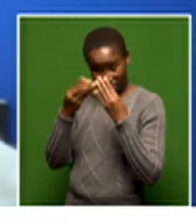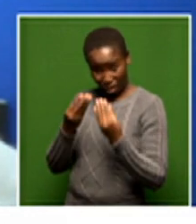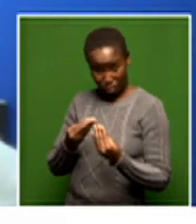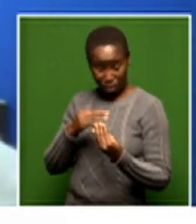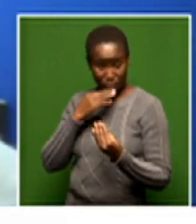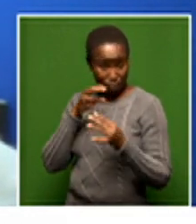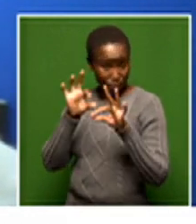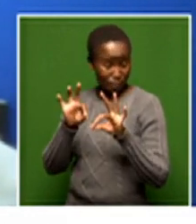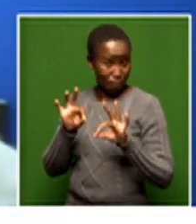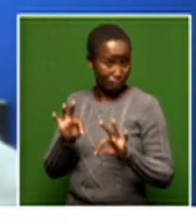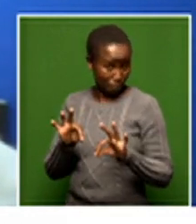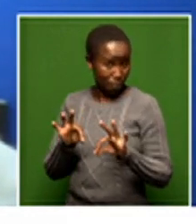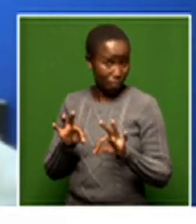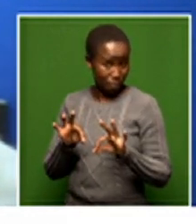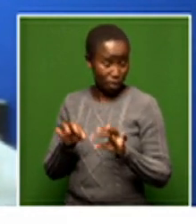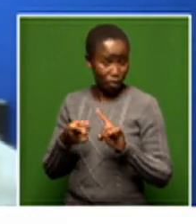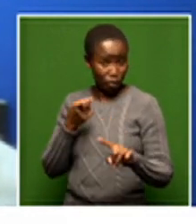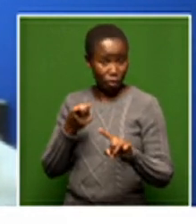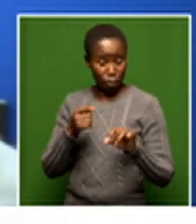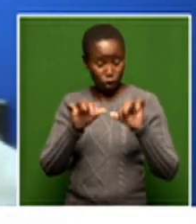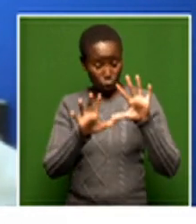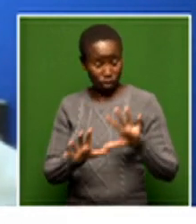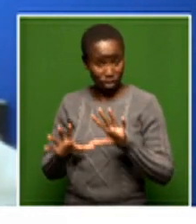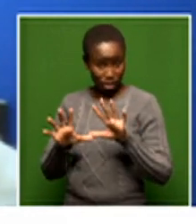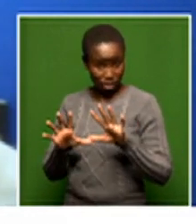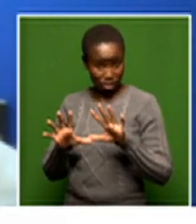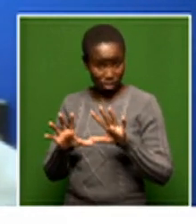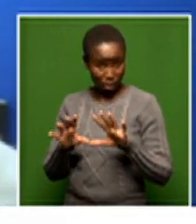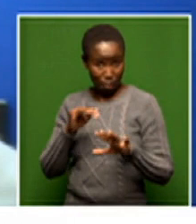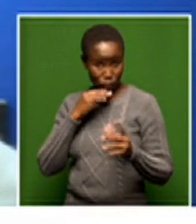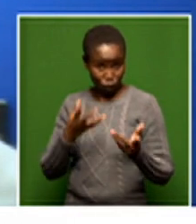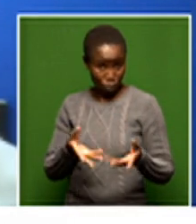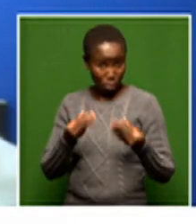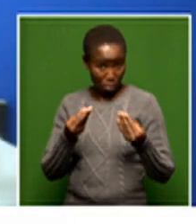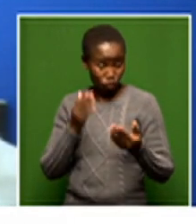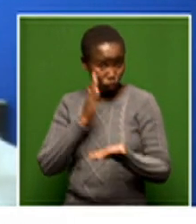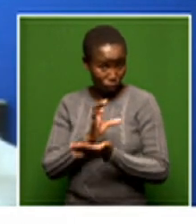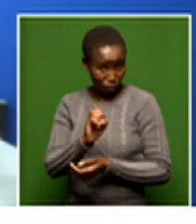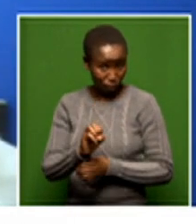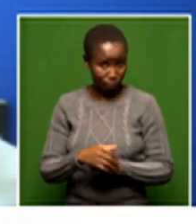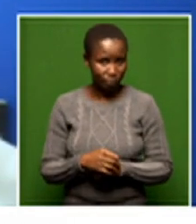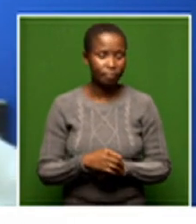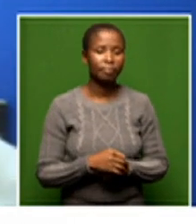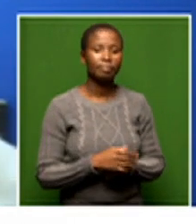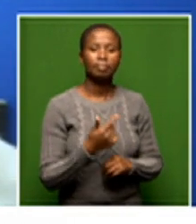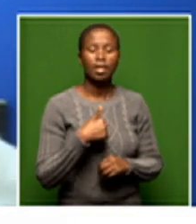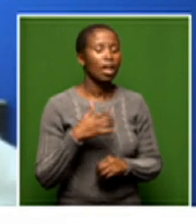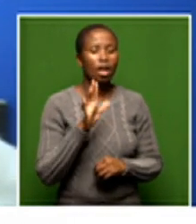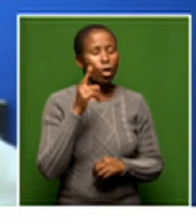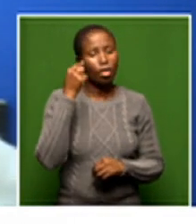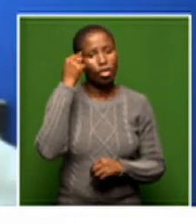that we are getting from across the continent are at this point? Well, I don't think across,